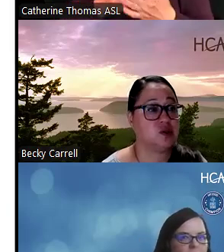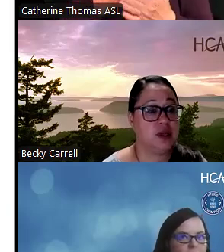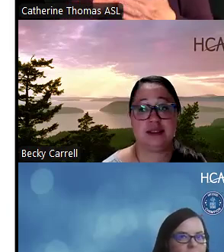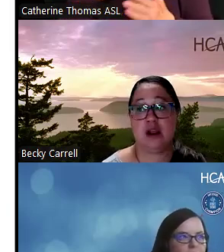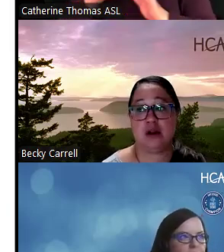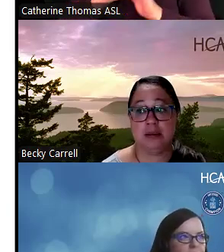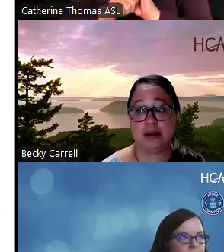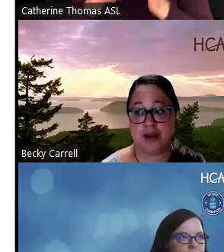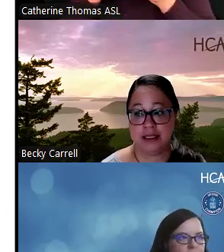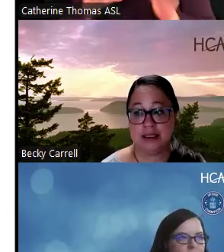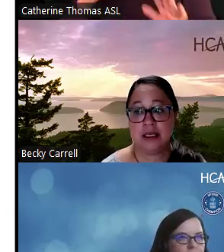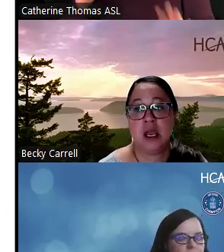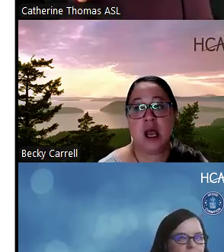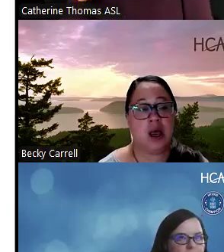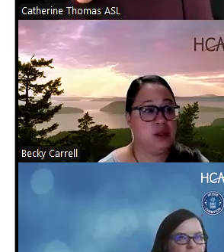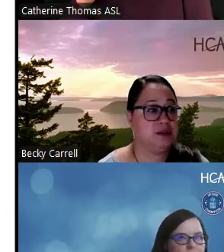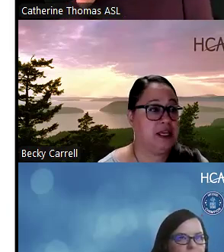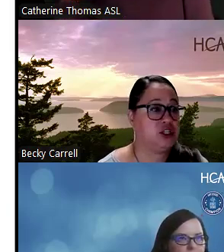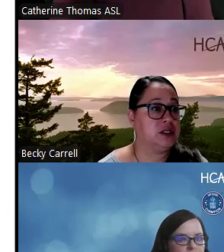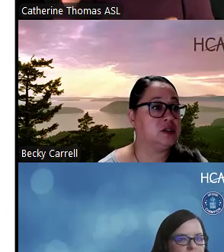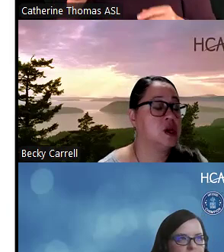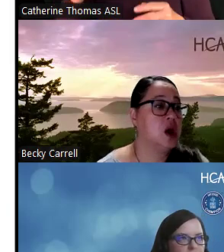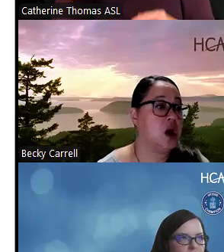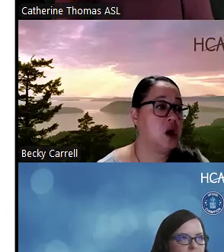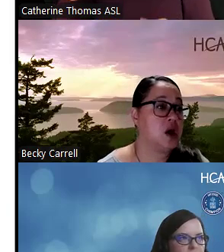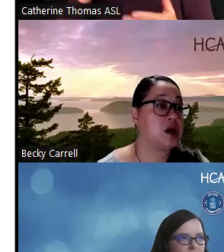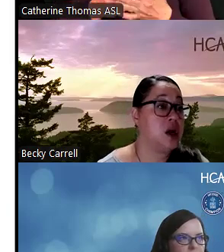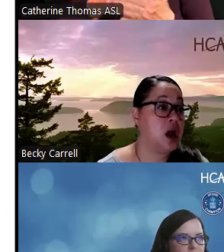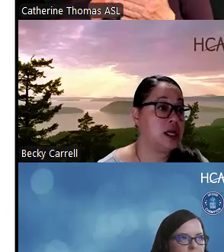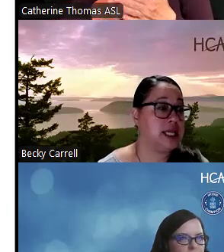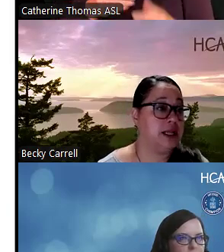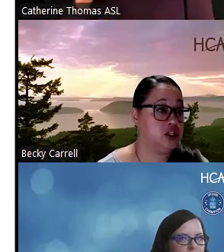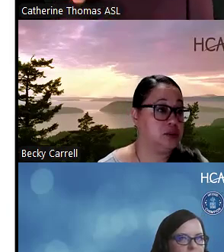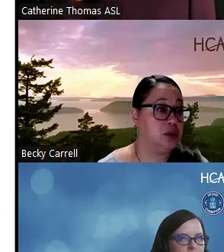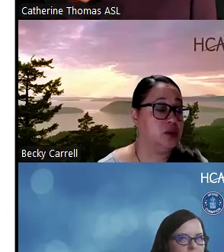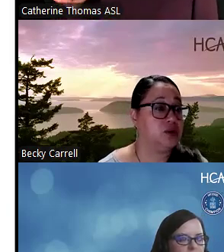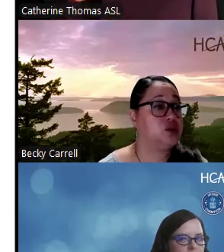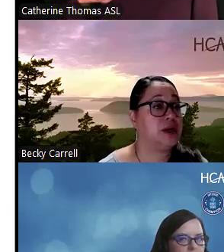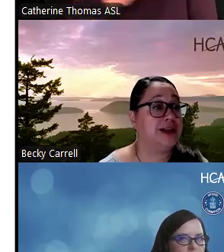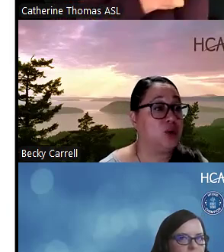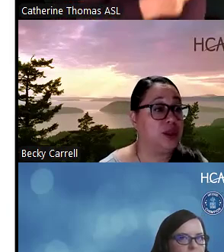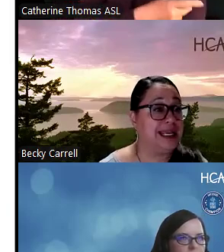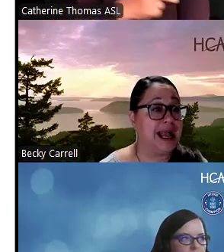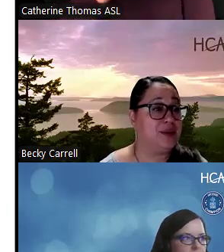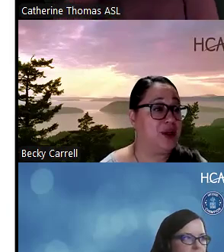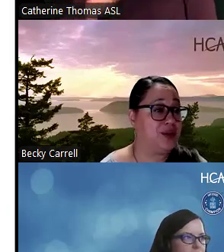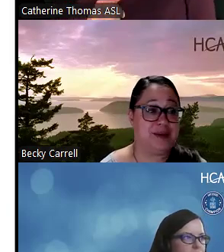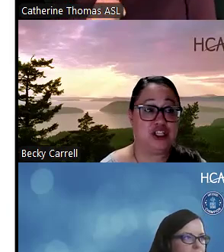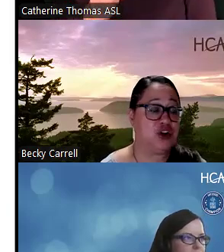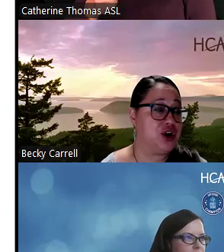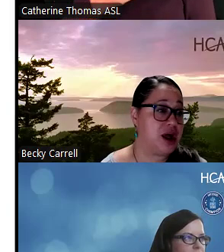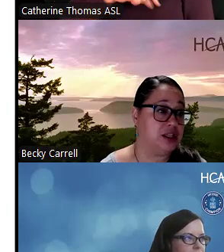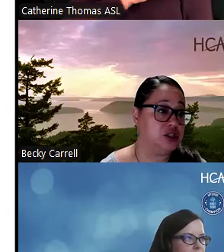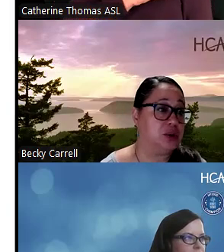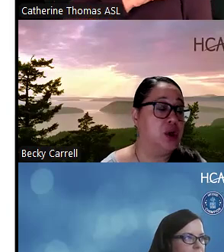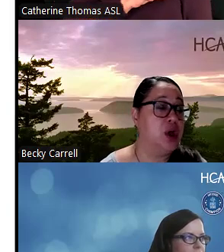funds. So yes, they are public funds. These patients are not eligible. Those who are enrolling in Apple Health expansion